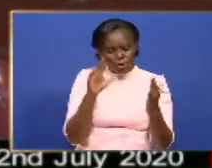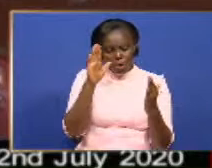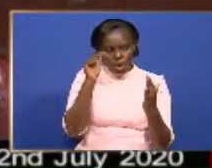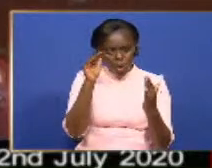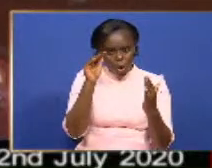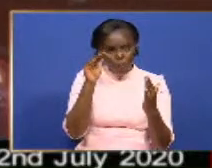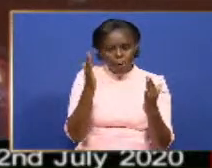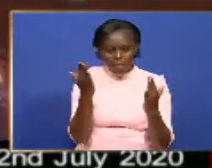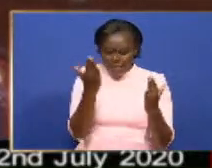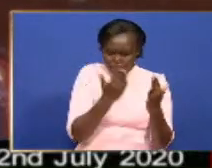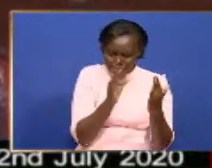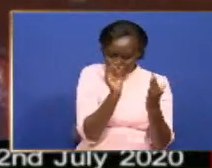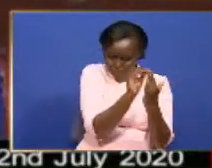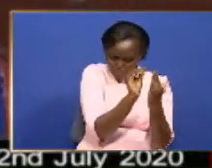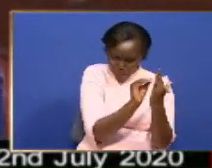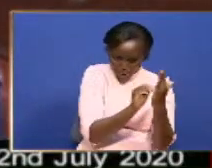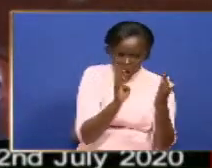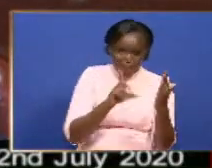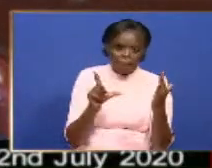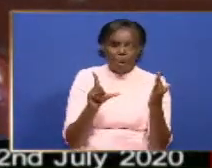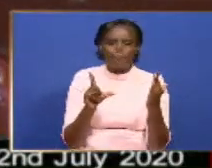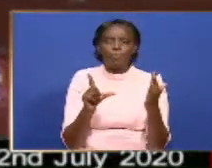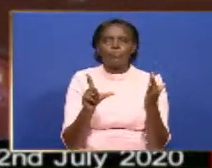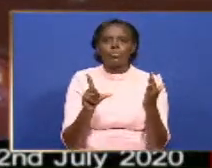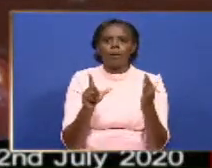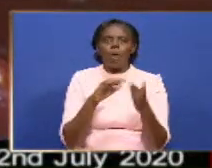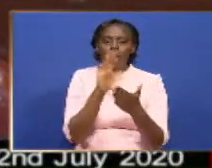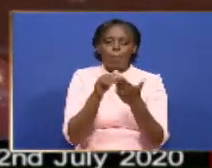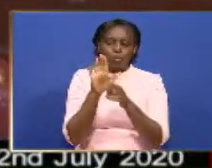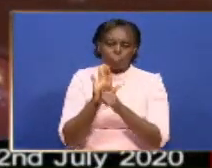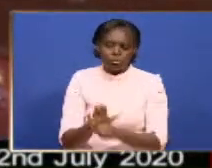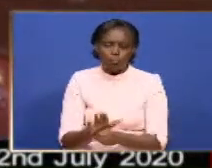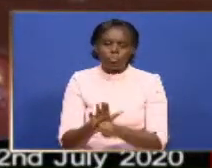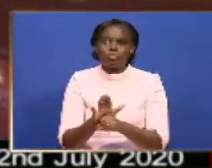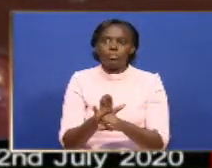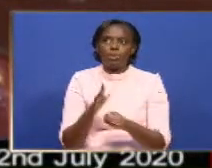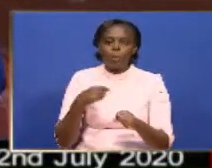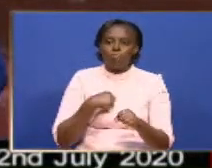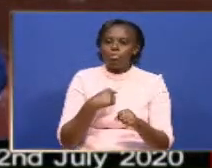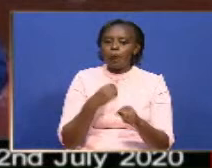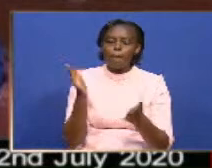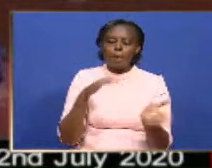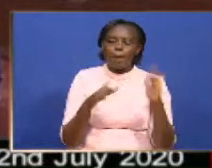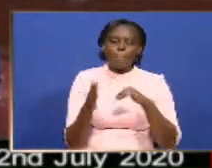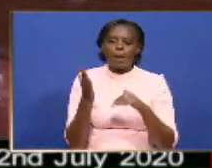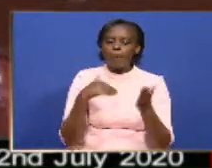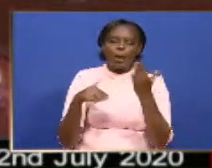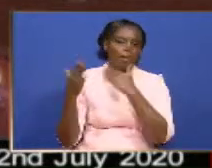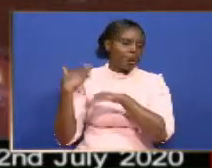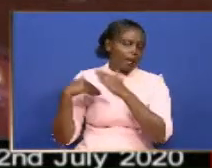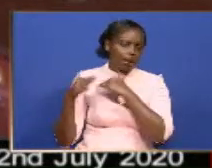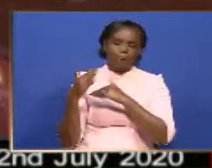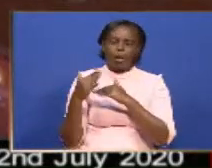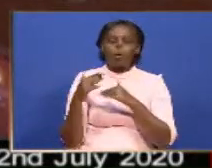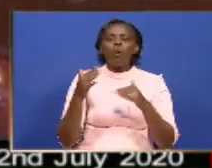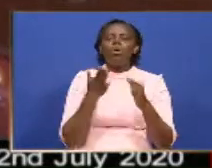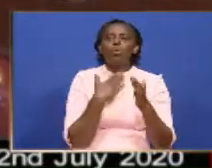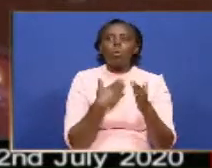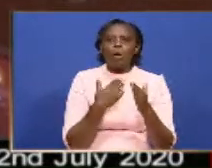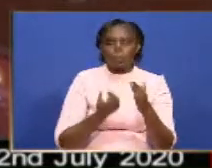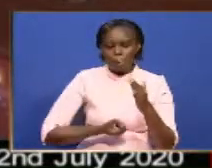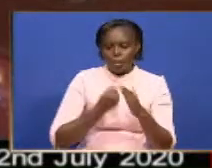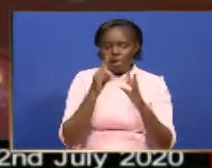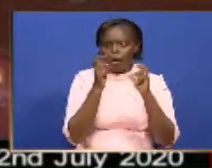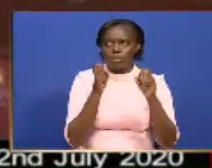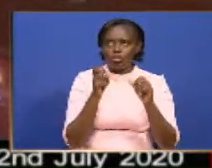can provide for that. Madam Speaker, because of time, I will not get back to the background that members have said. I just want to raise some